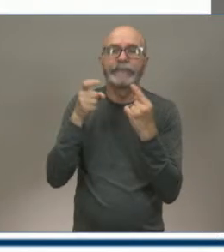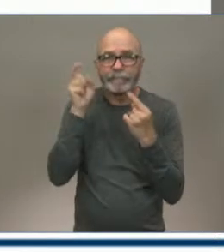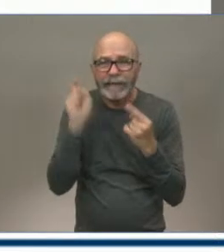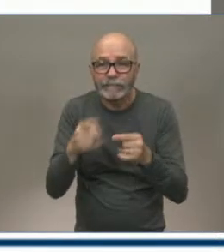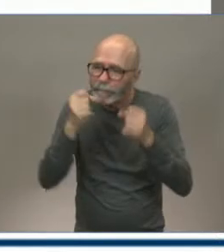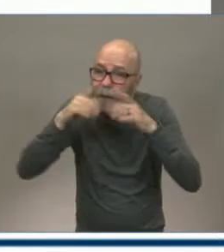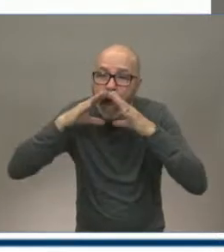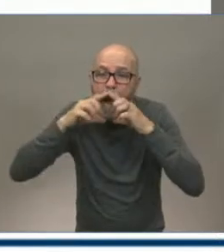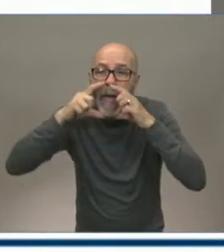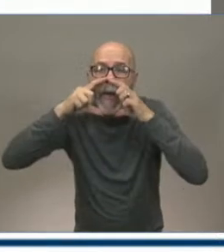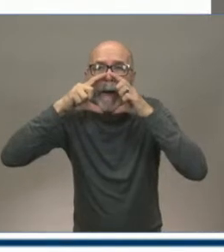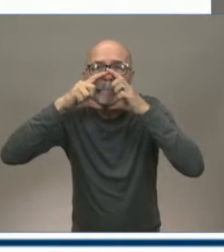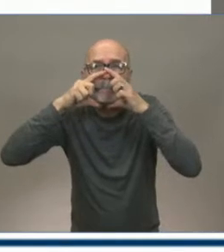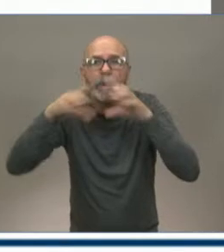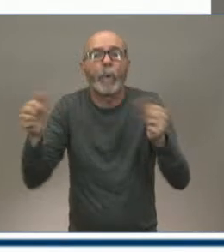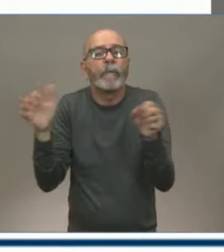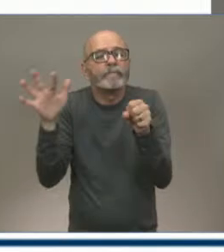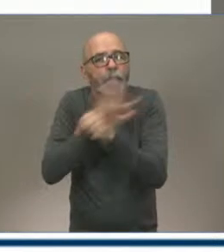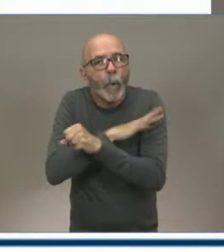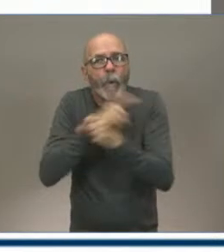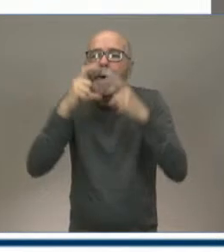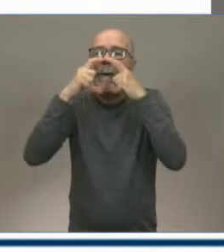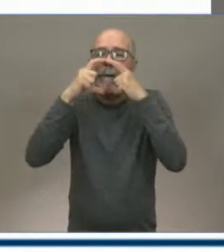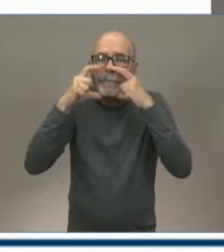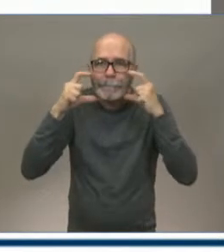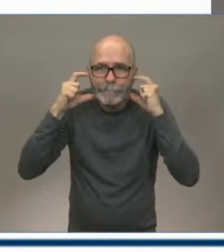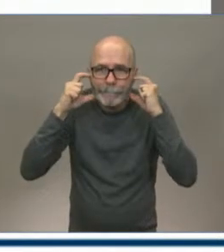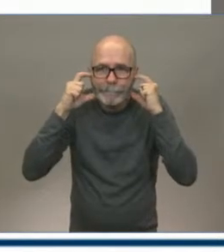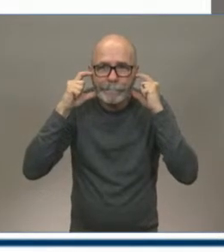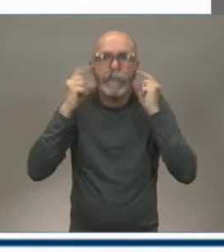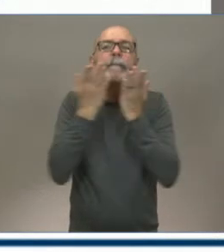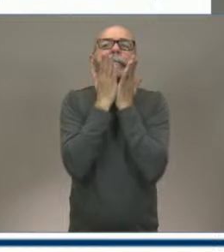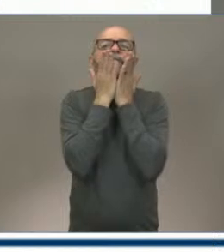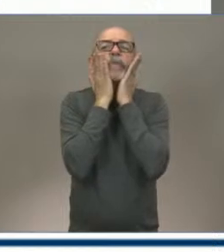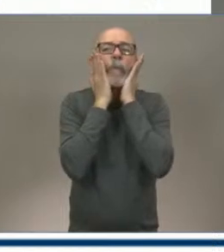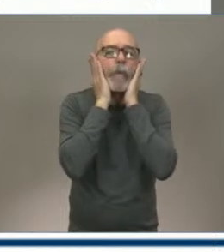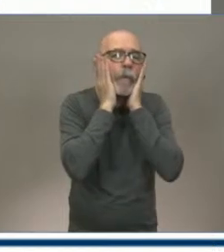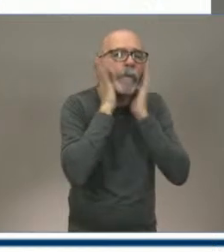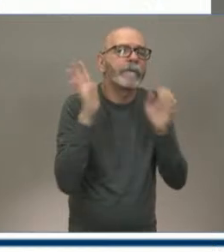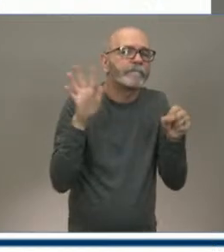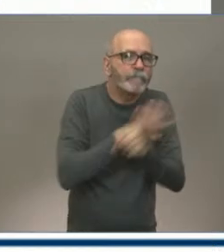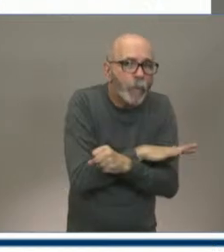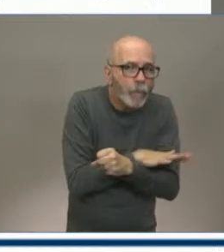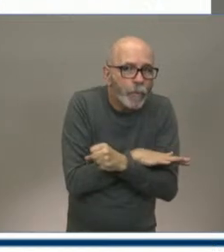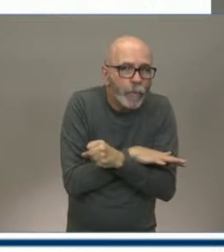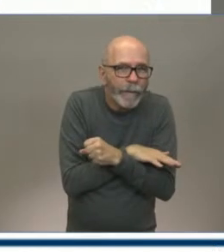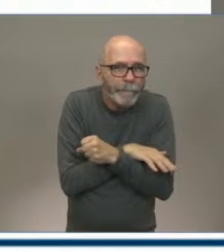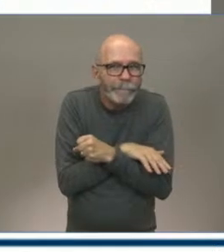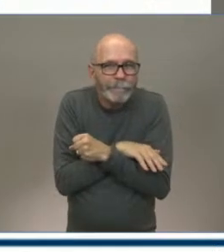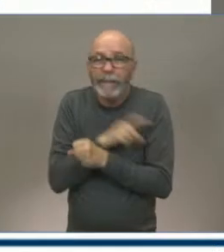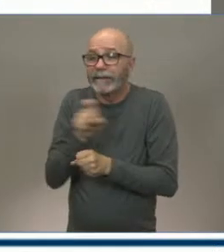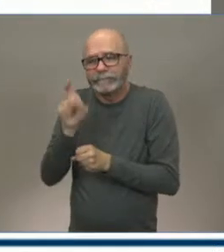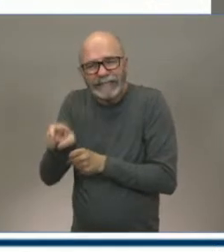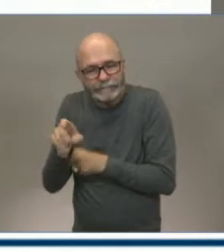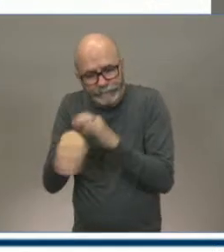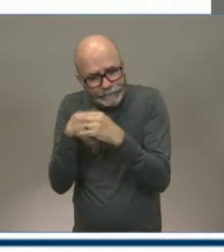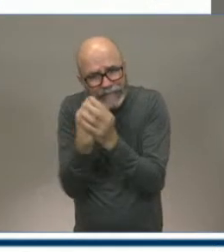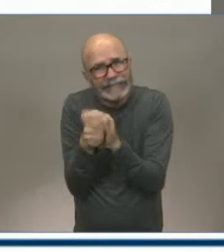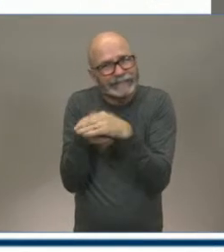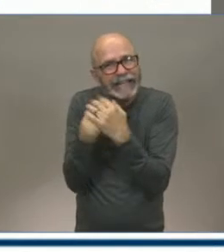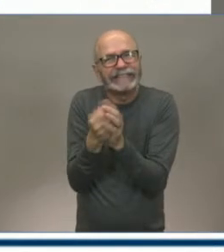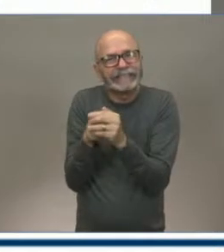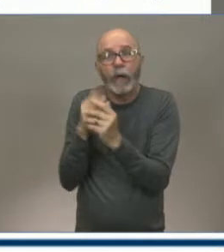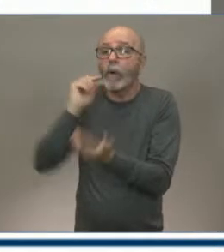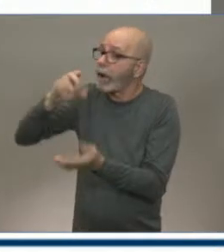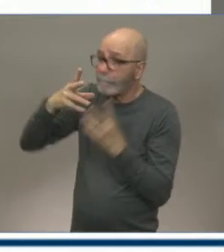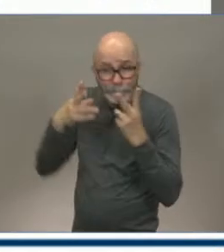nose and mouth fully and fit snugly around your face. Washing your hands often or using hand sanitizer when you